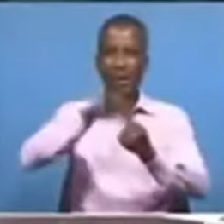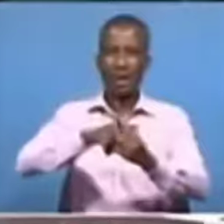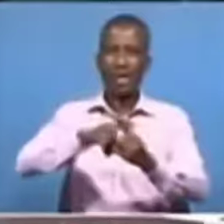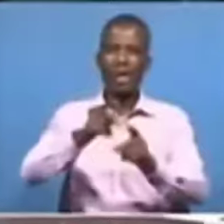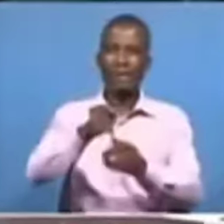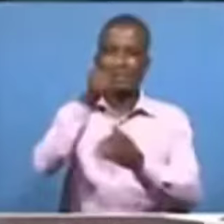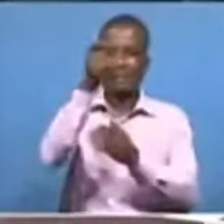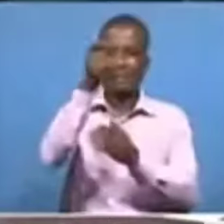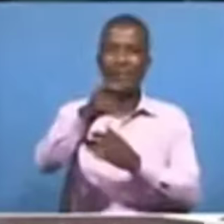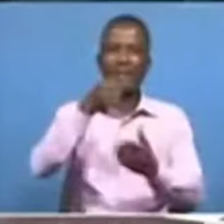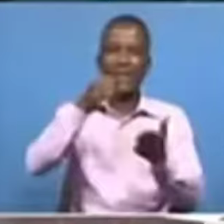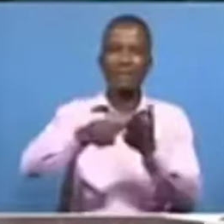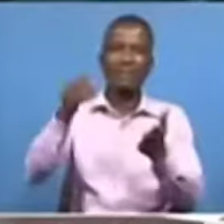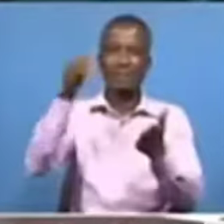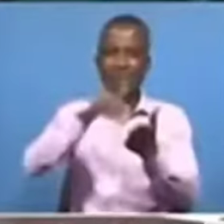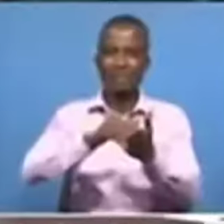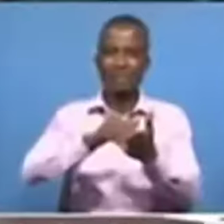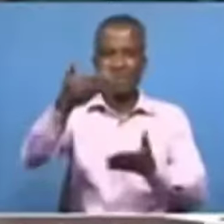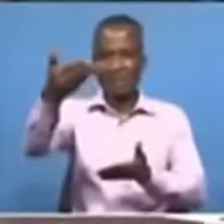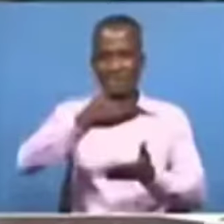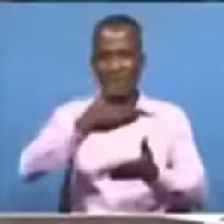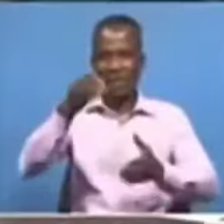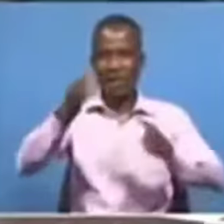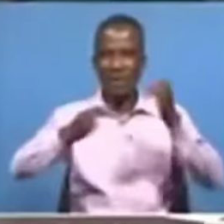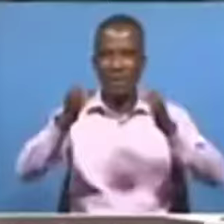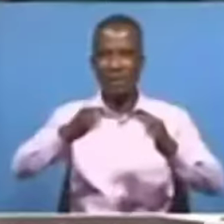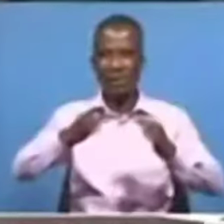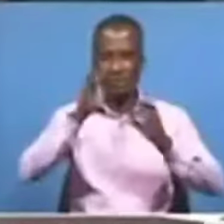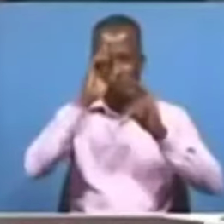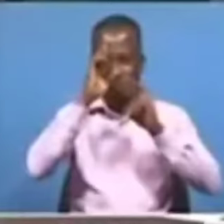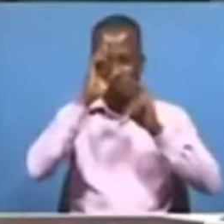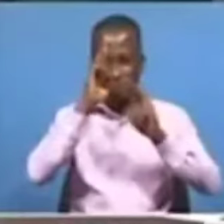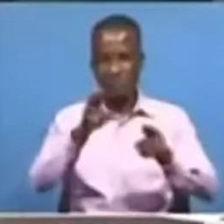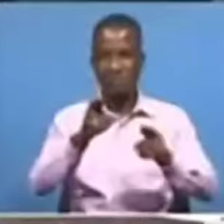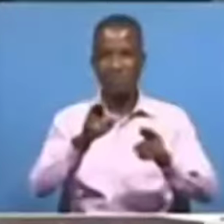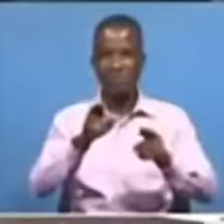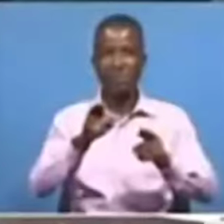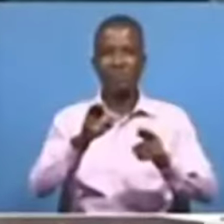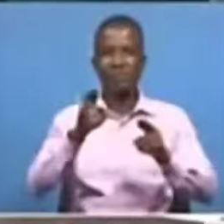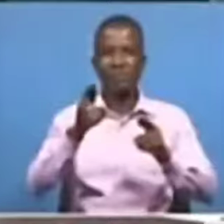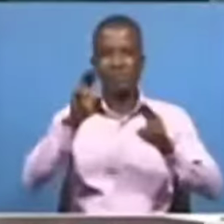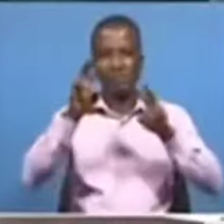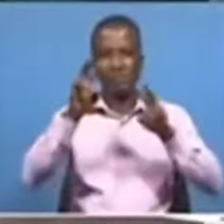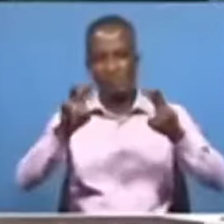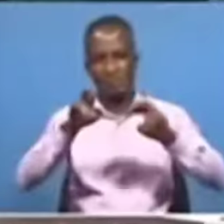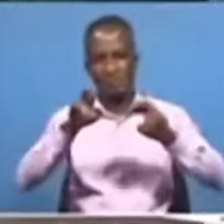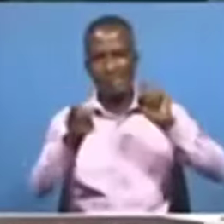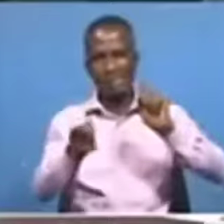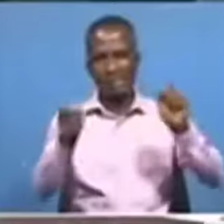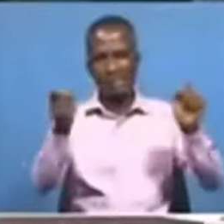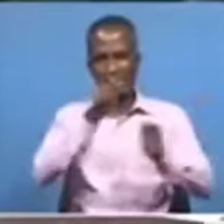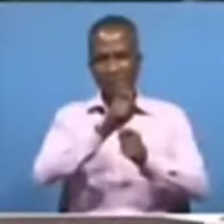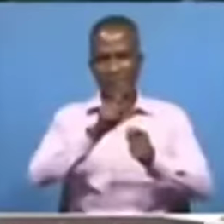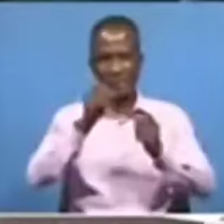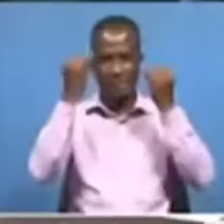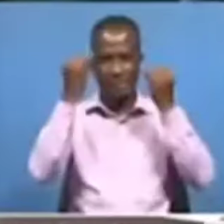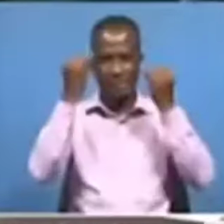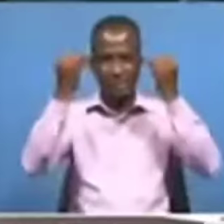court and invite the court to respectfully review or change its own